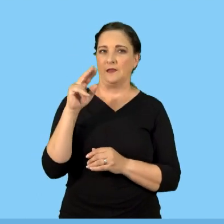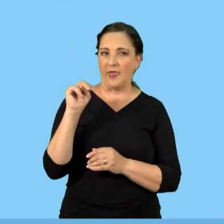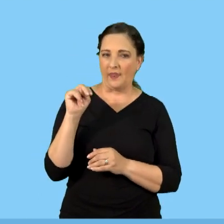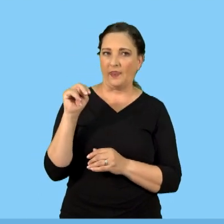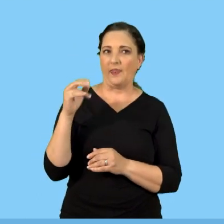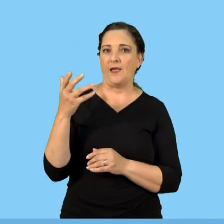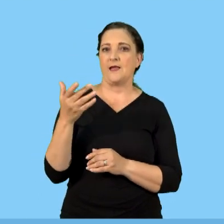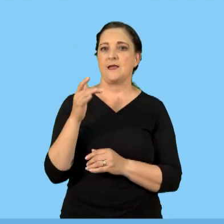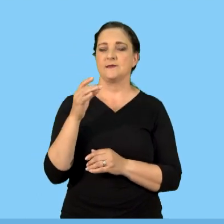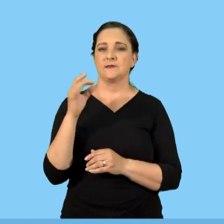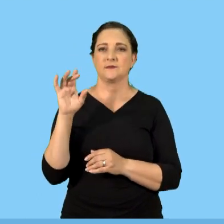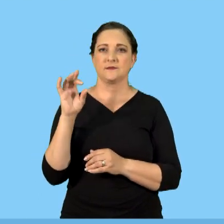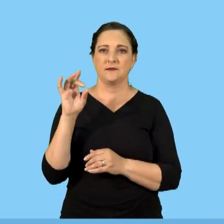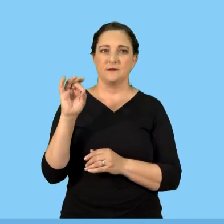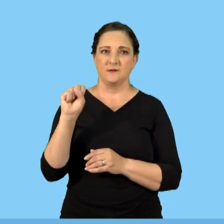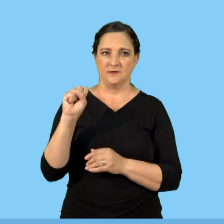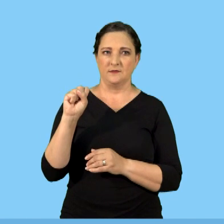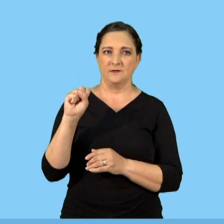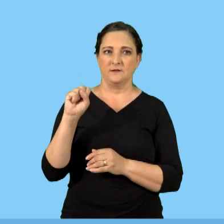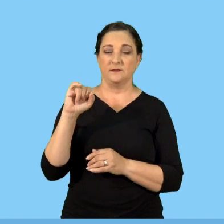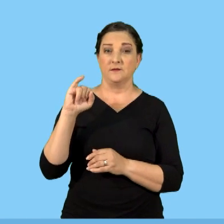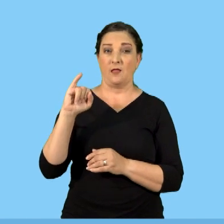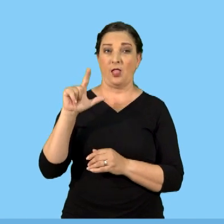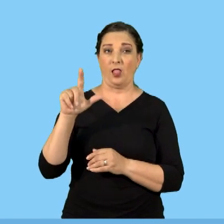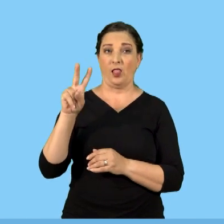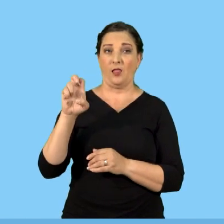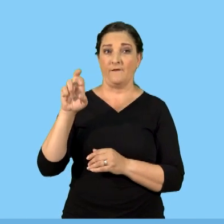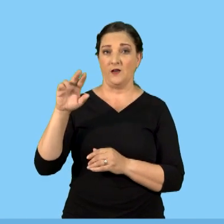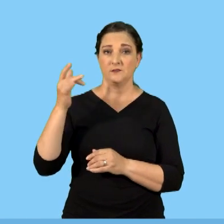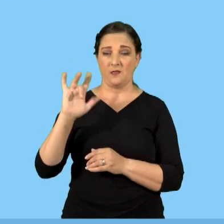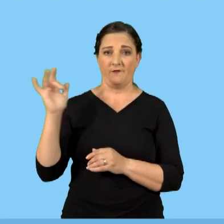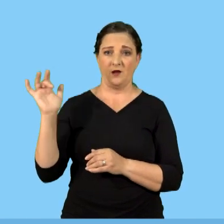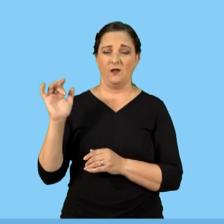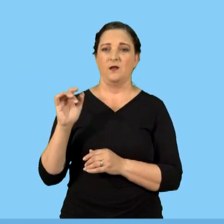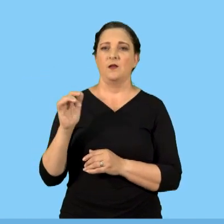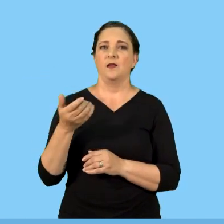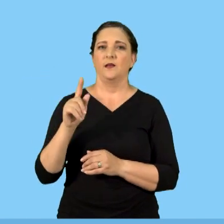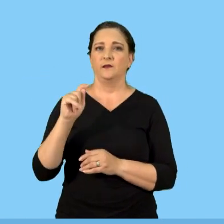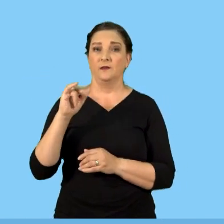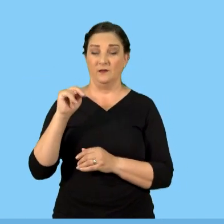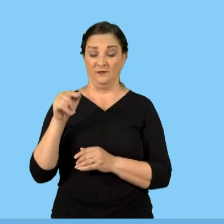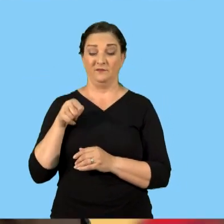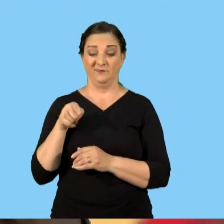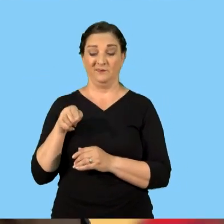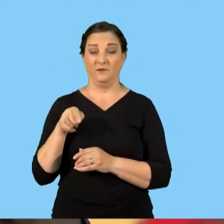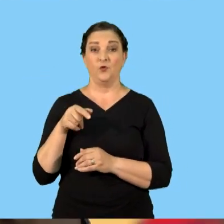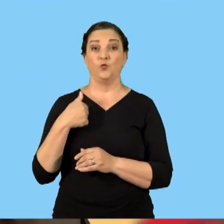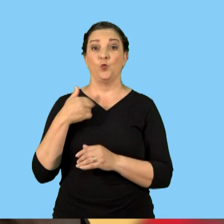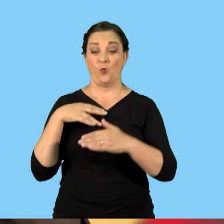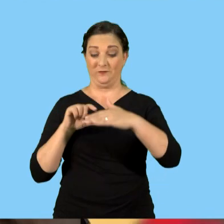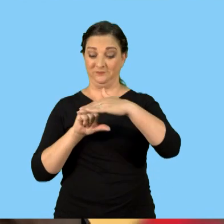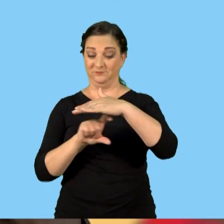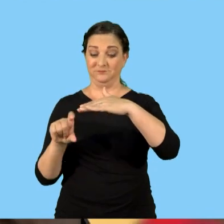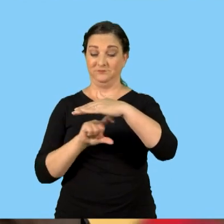tin and silver, they do not corrode. So therefore, the iron is placed in a solution of tin or silver. So the iron that you're trying